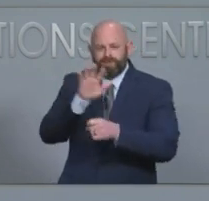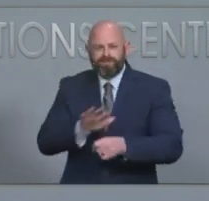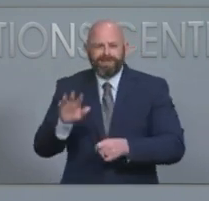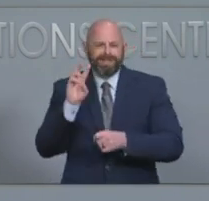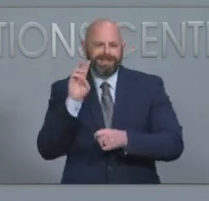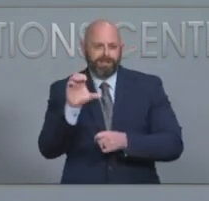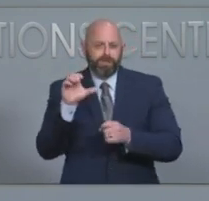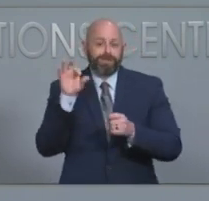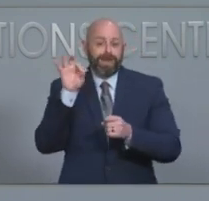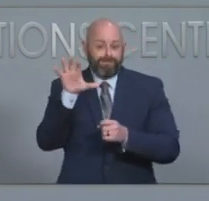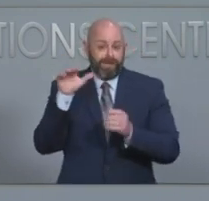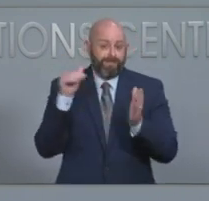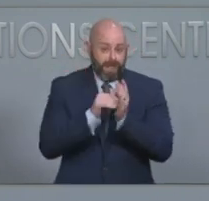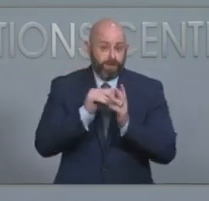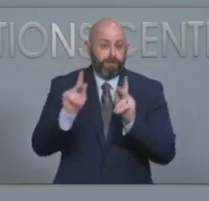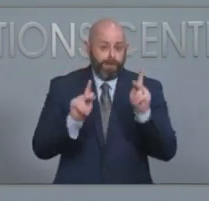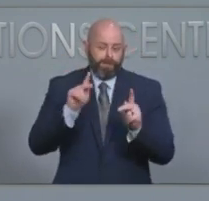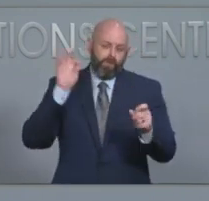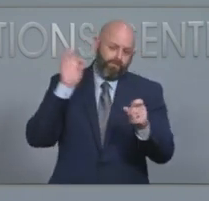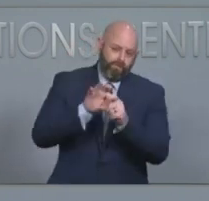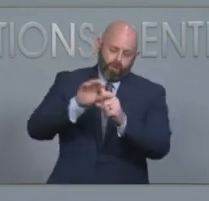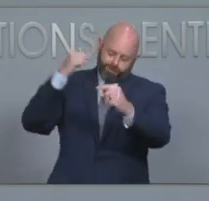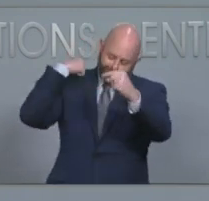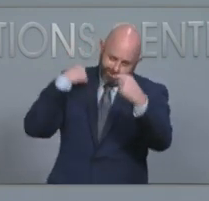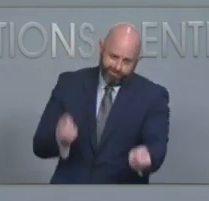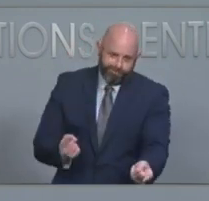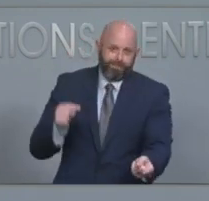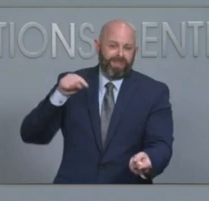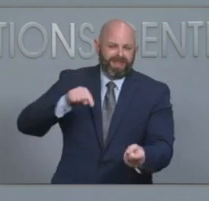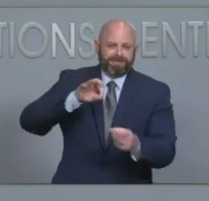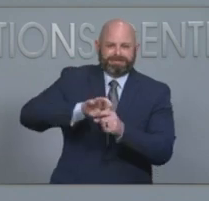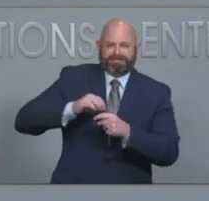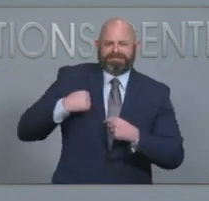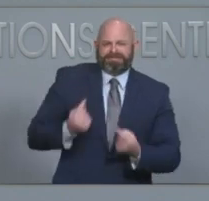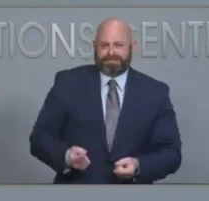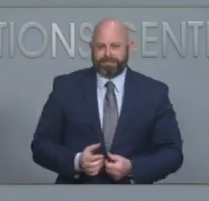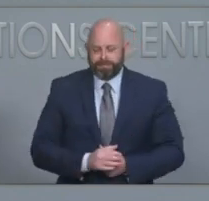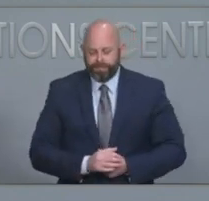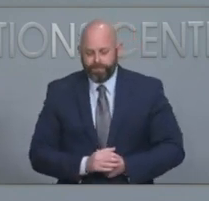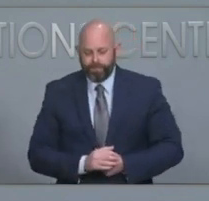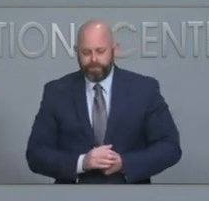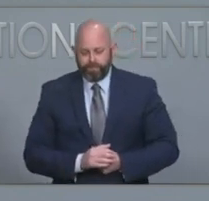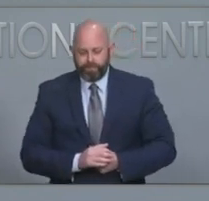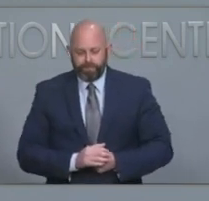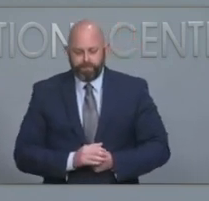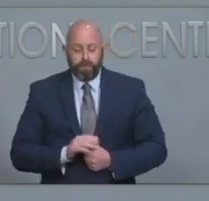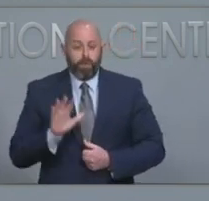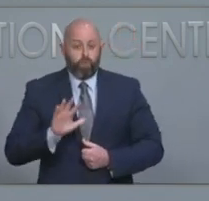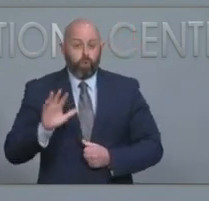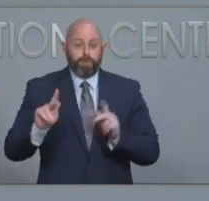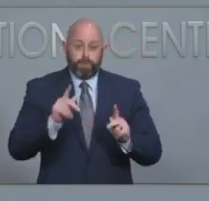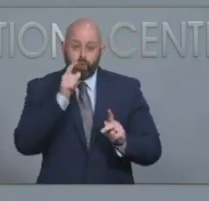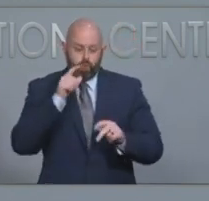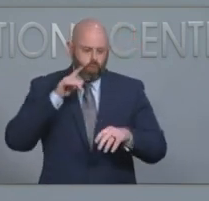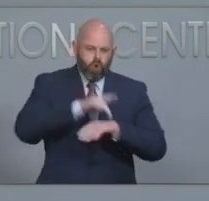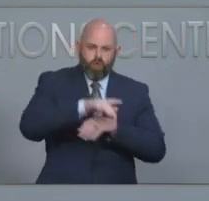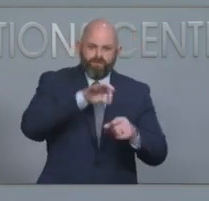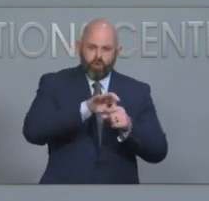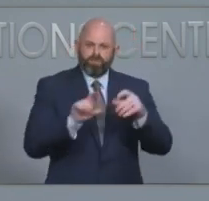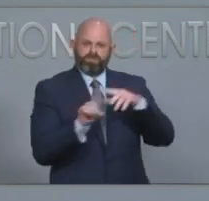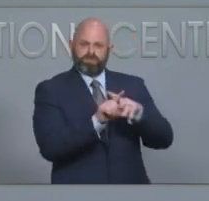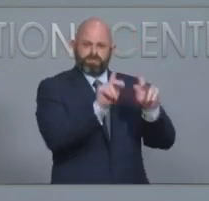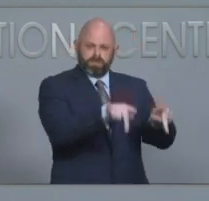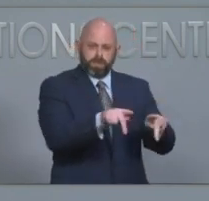695,000 voters have cast ballots in this election. Of those who early voted,